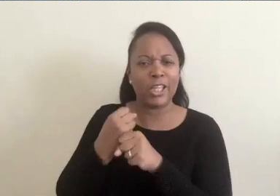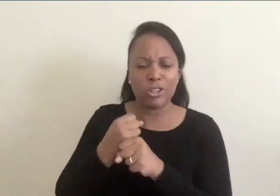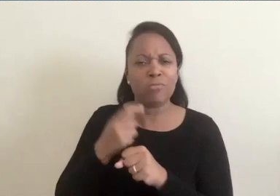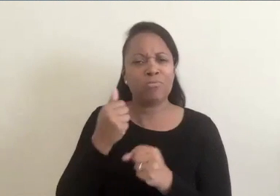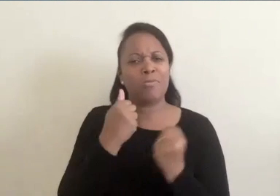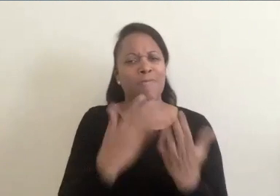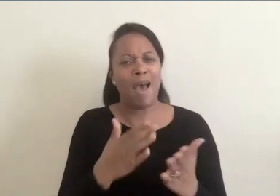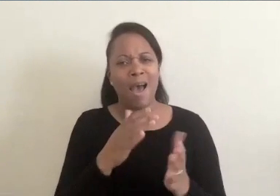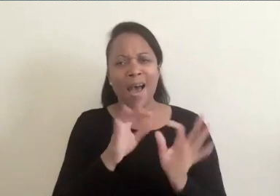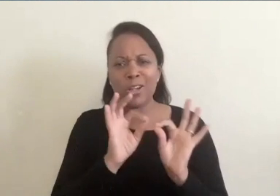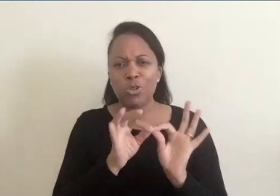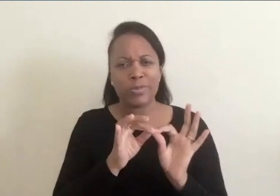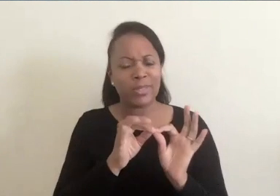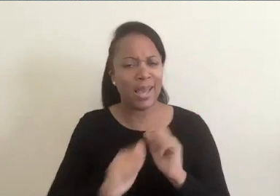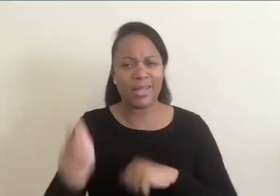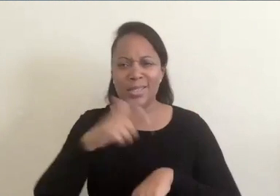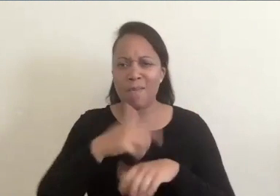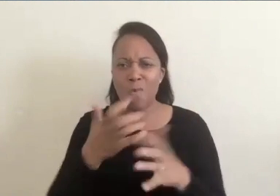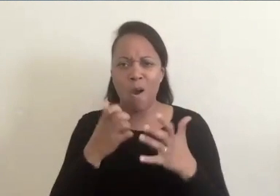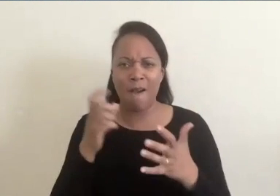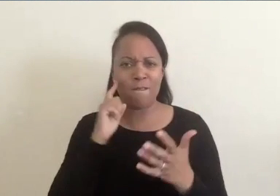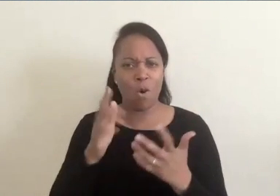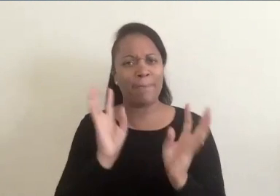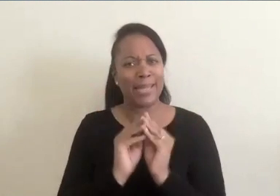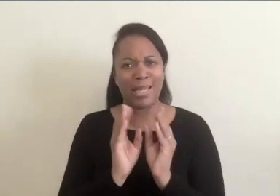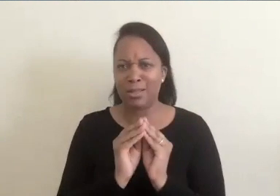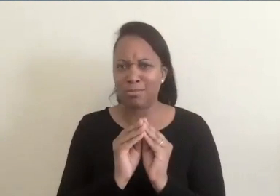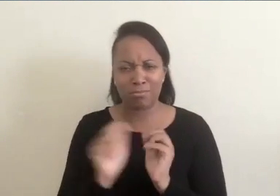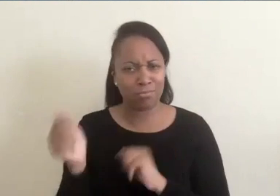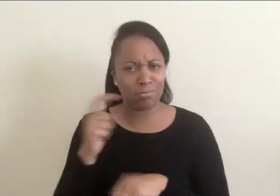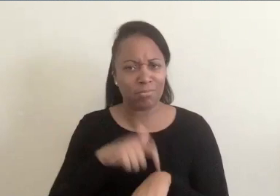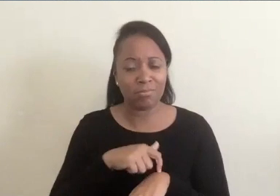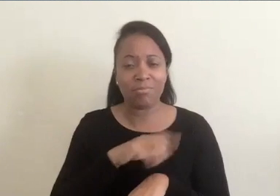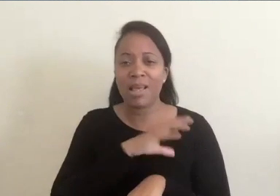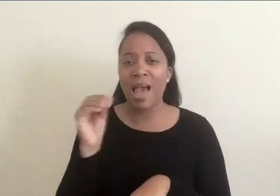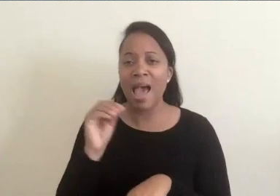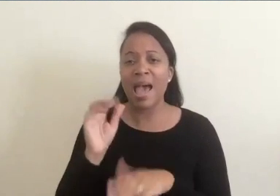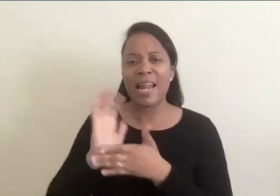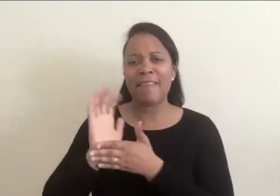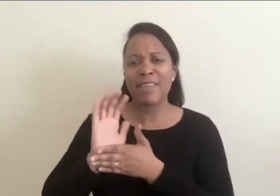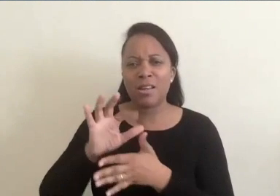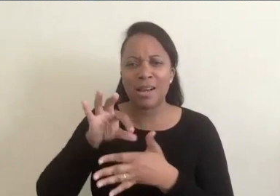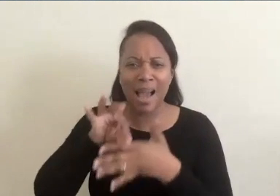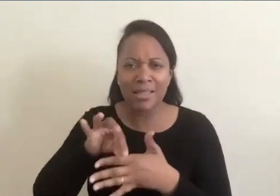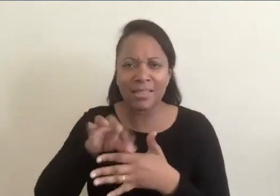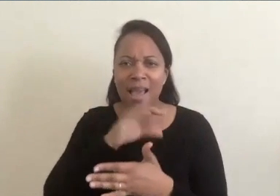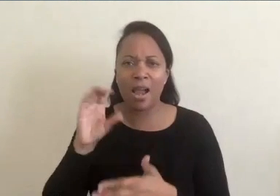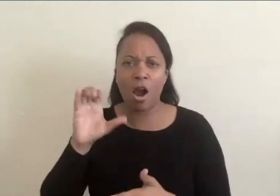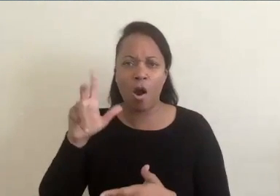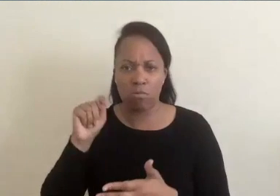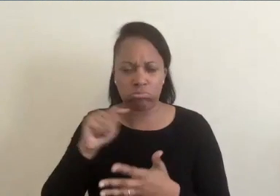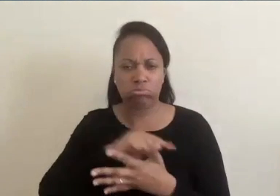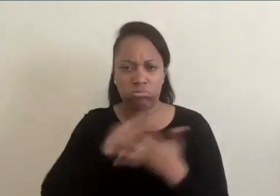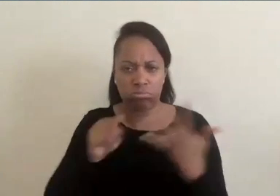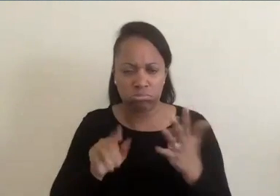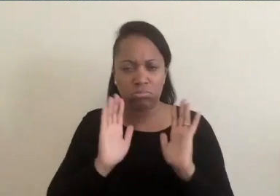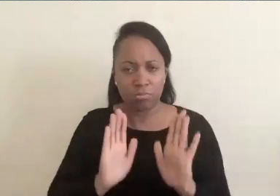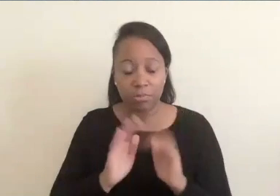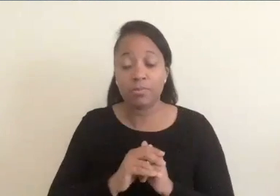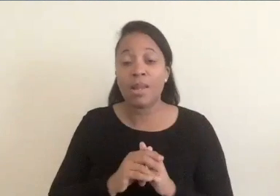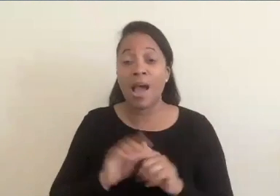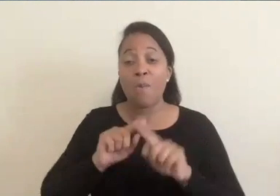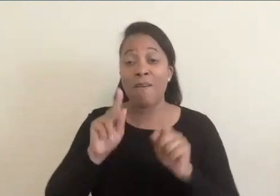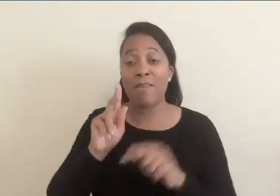with ASL interpreters whenever he wanted for meetings and video content as well as CART.